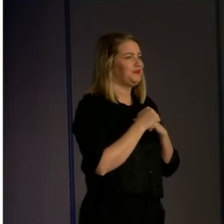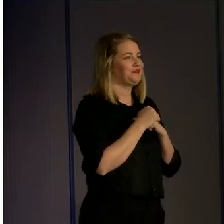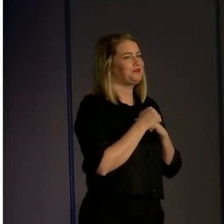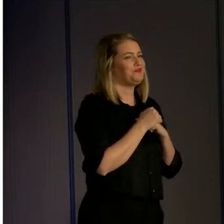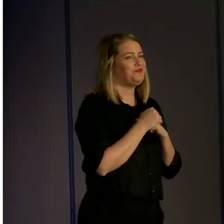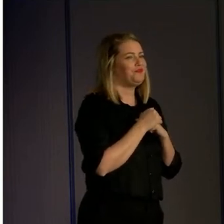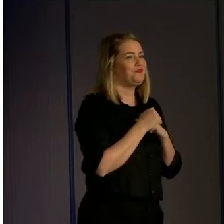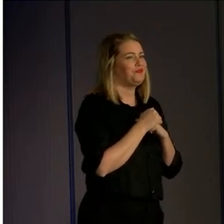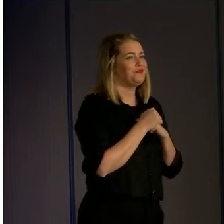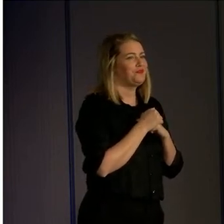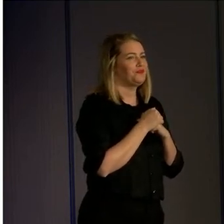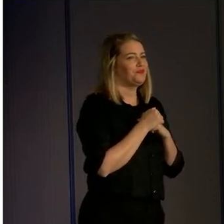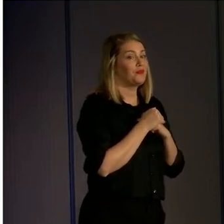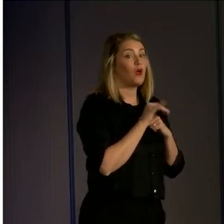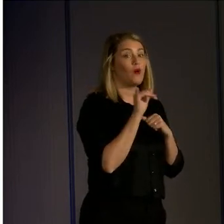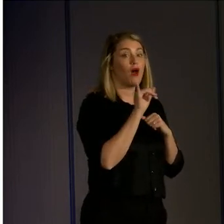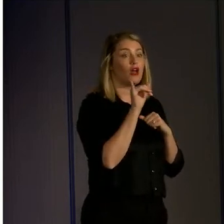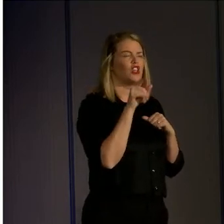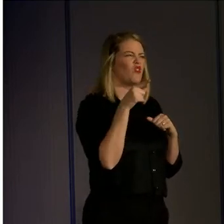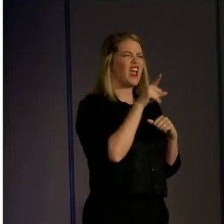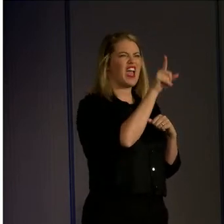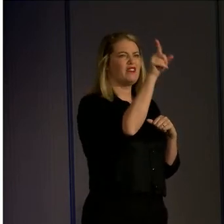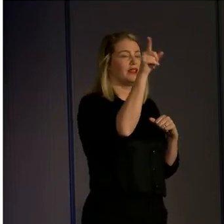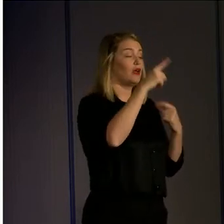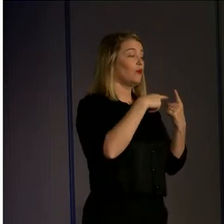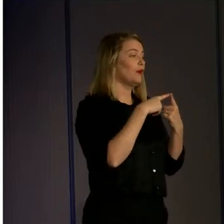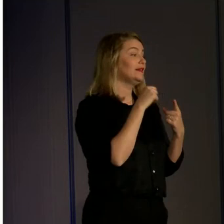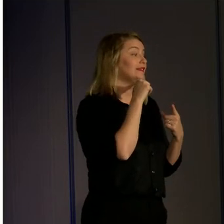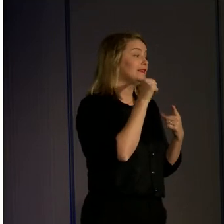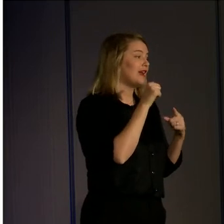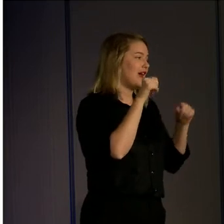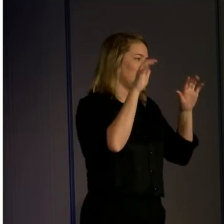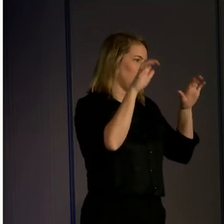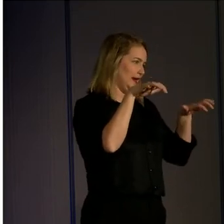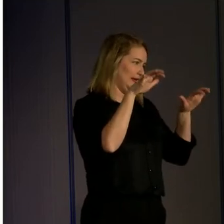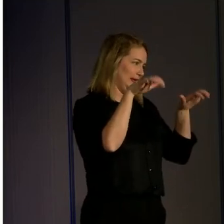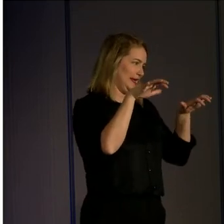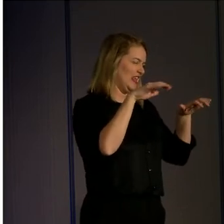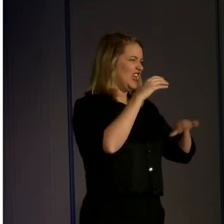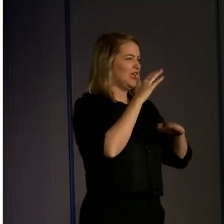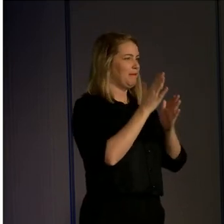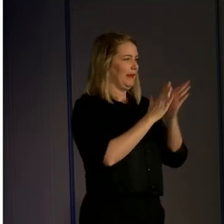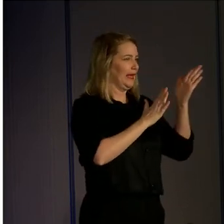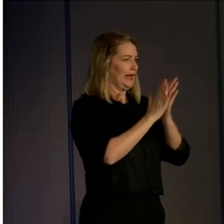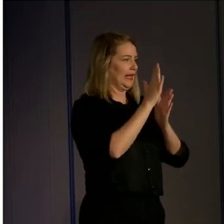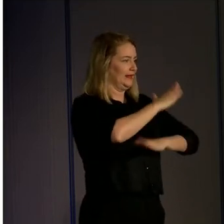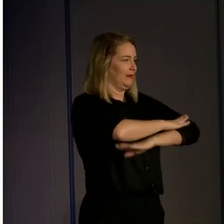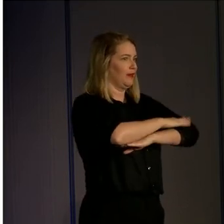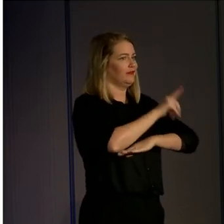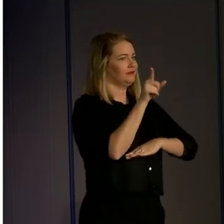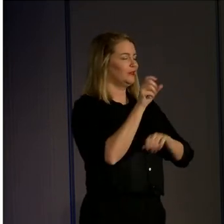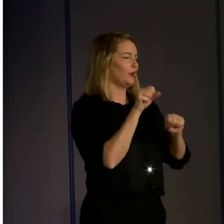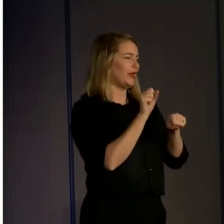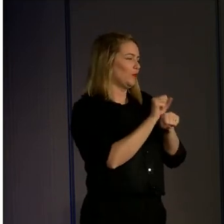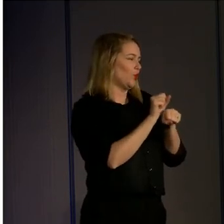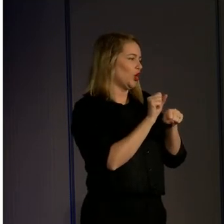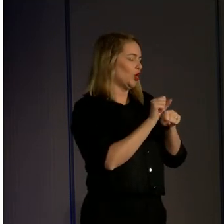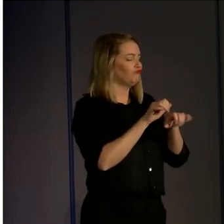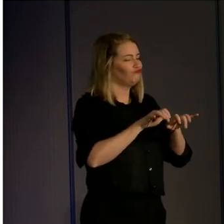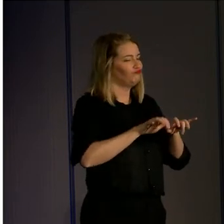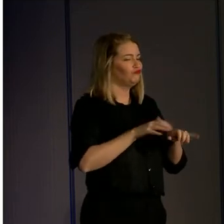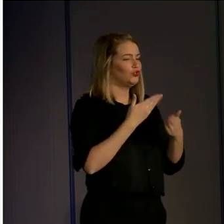Let me pass it on to, oh, and also outside when it's not raining, those picnic tables are a good place to work. Let me pass it on to